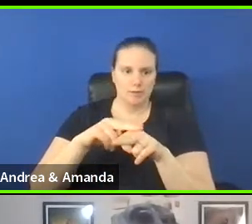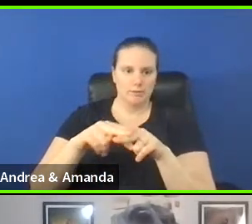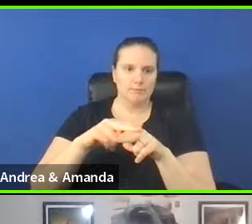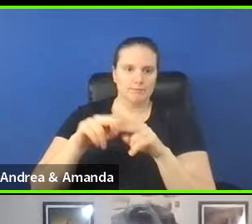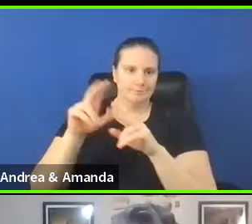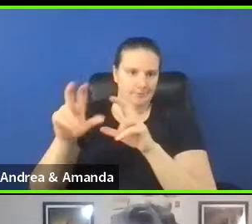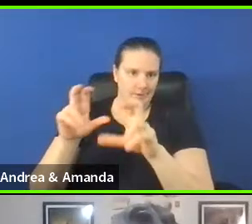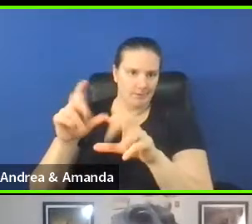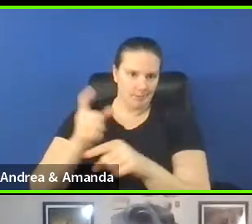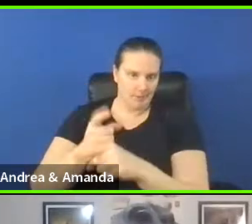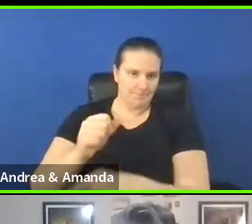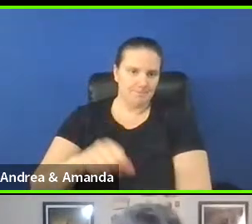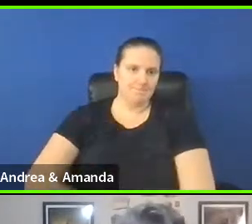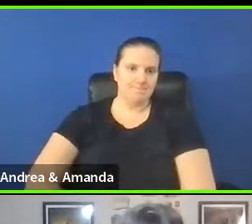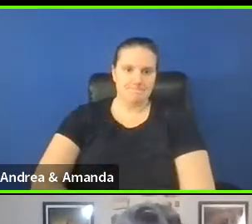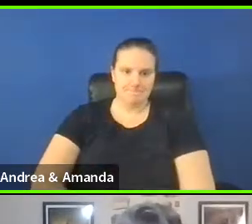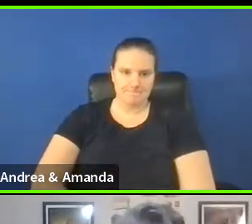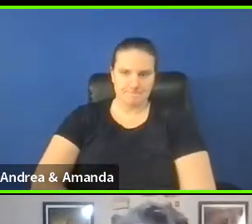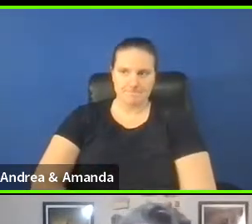investment.